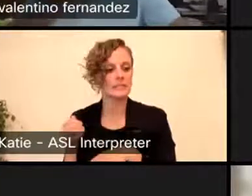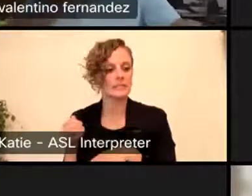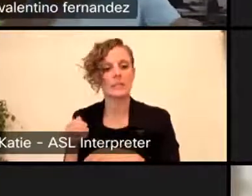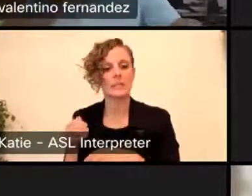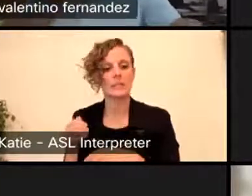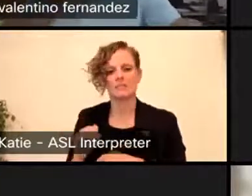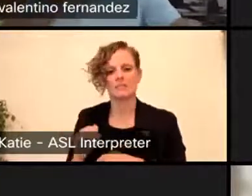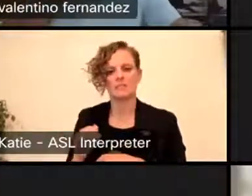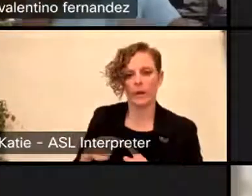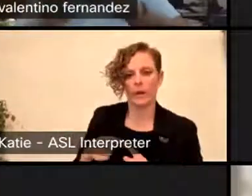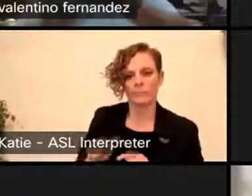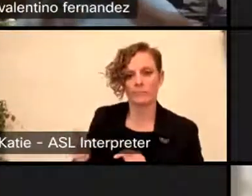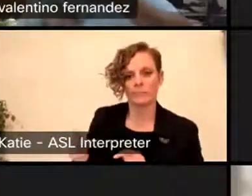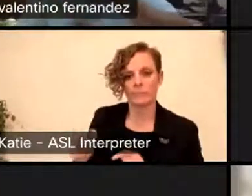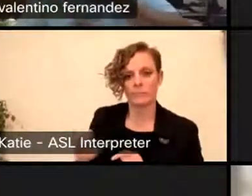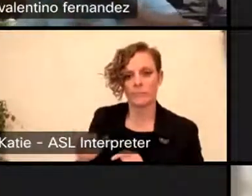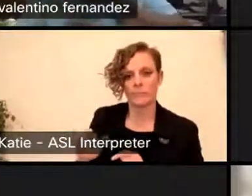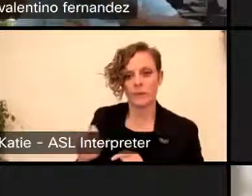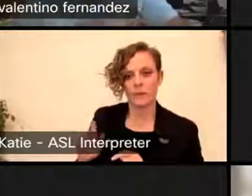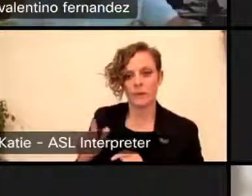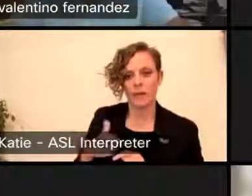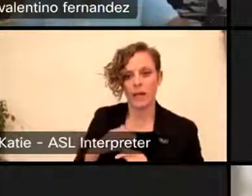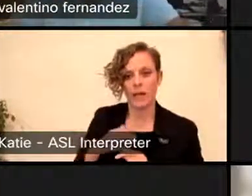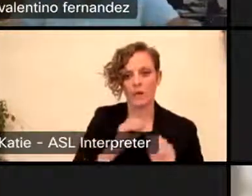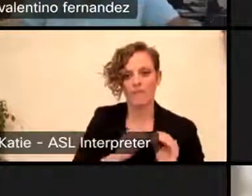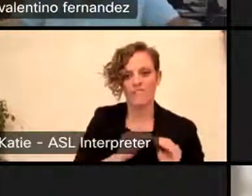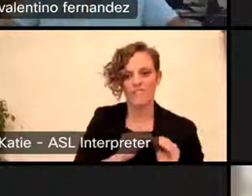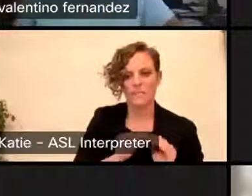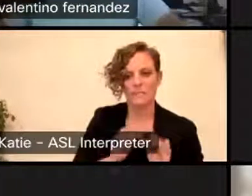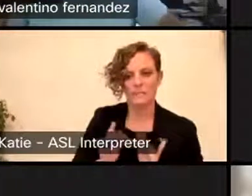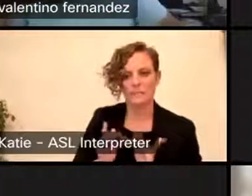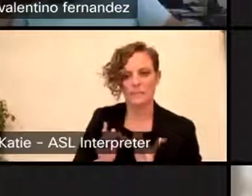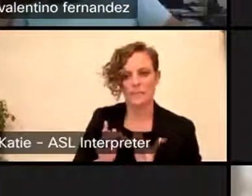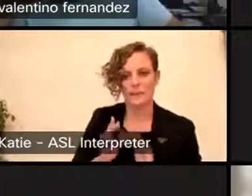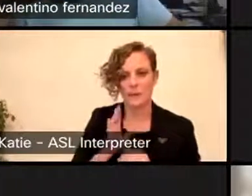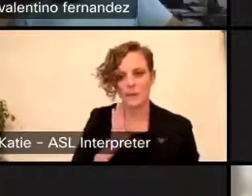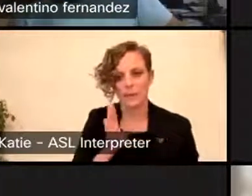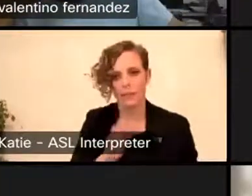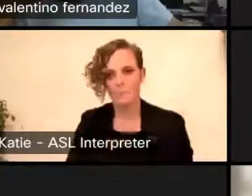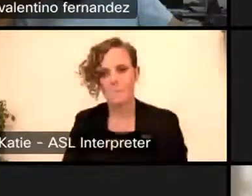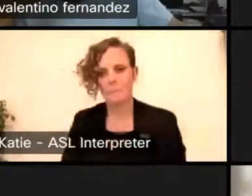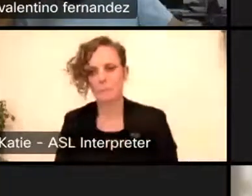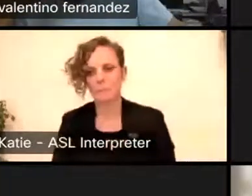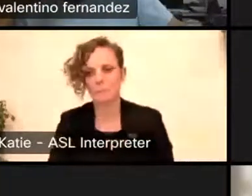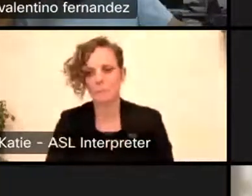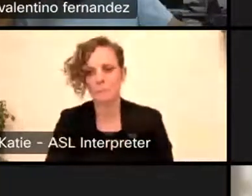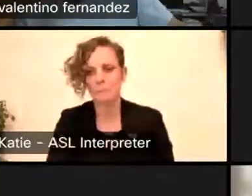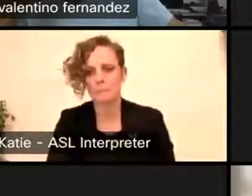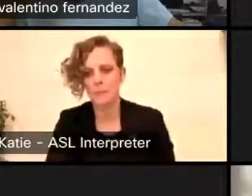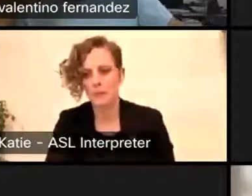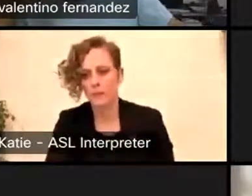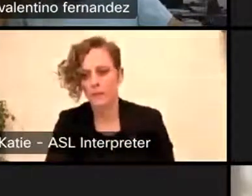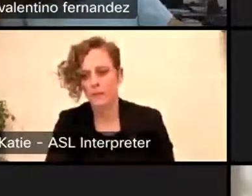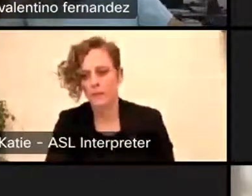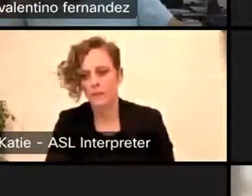And good morning, Ms. Tracy Brown, one of our Associate Directors. Good morning. We're going to give